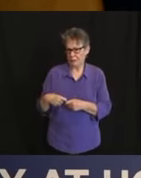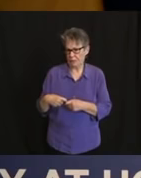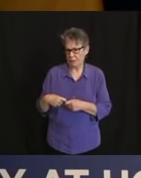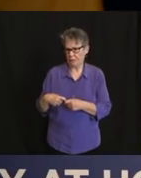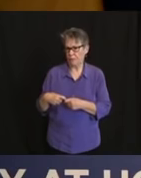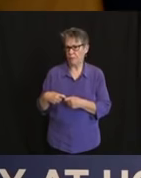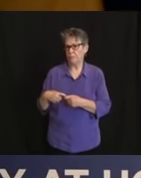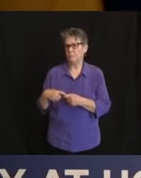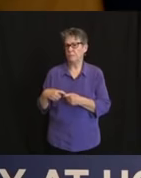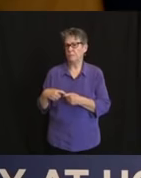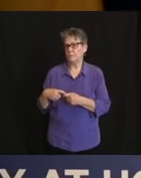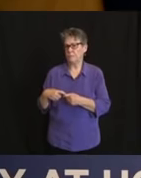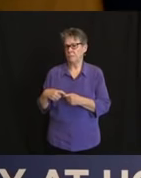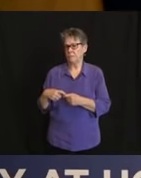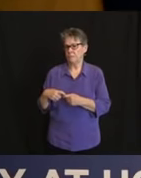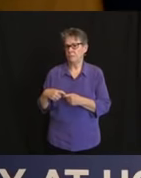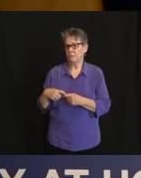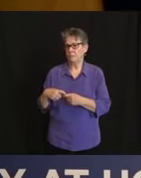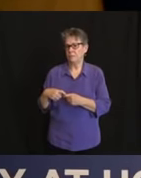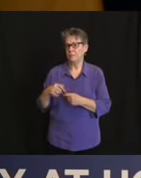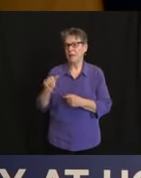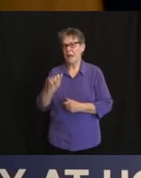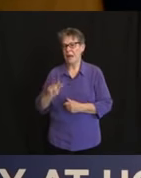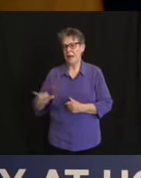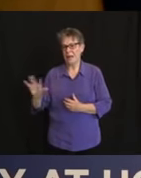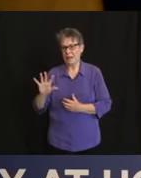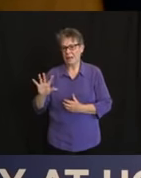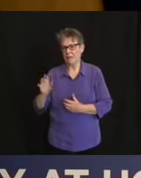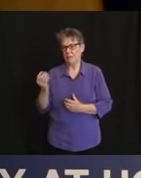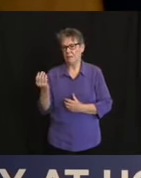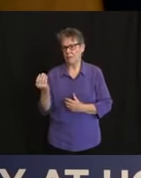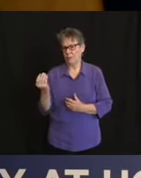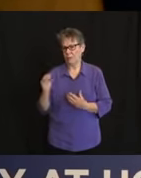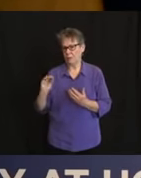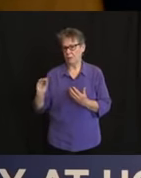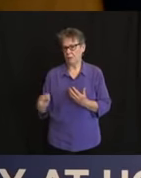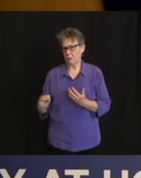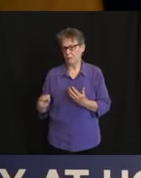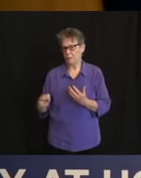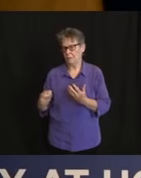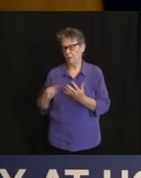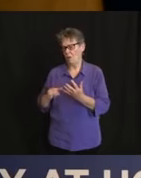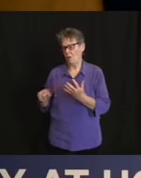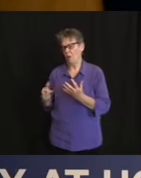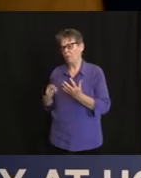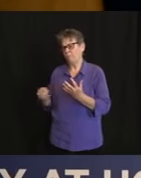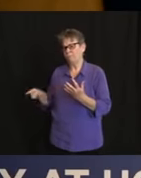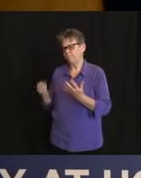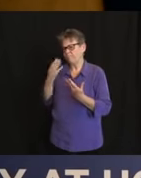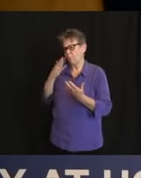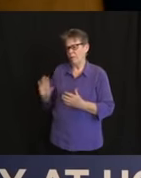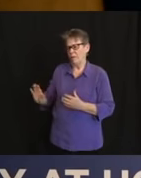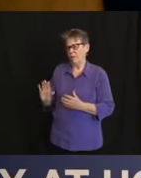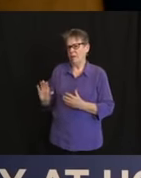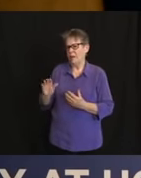non-Hispanic, 6.1%. Underlying conditions remain the same: cardiovascular disease